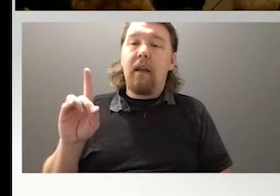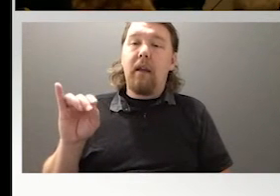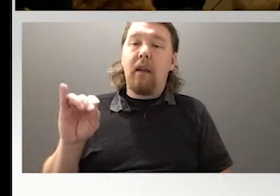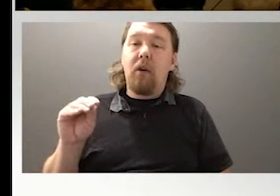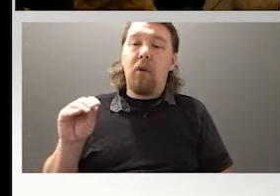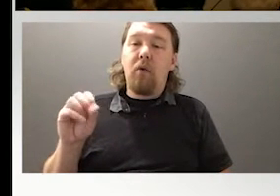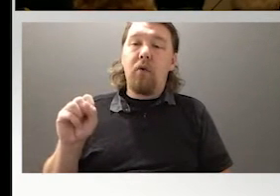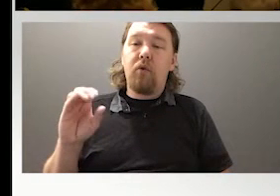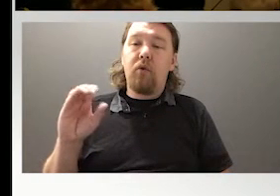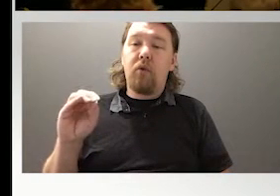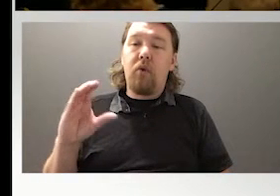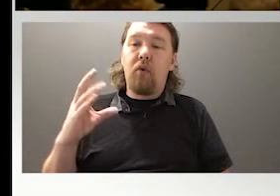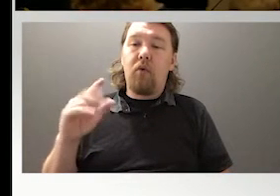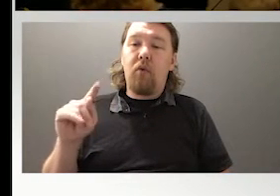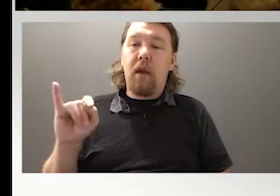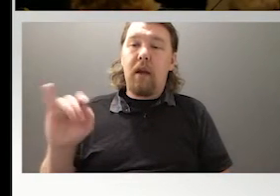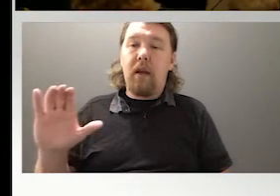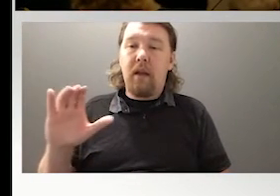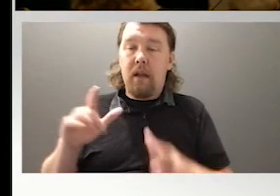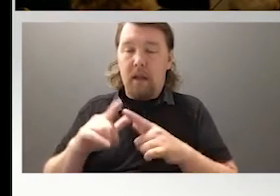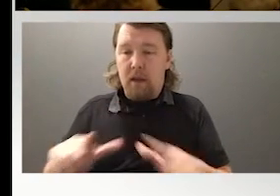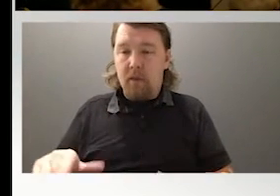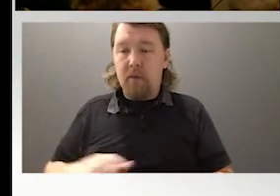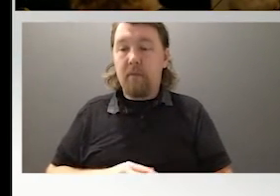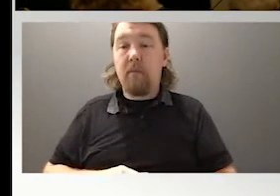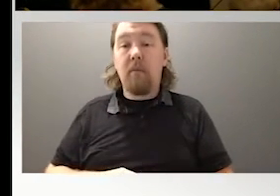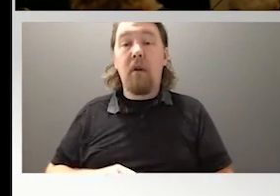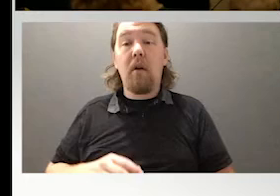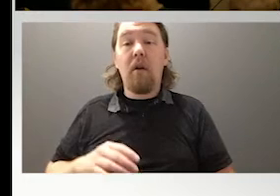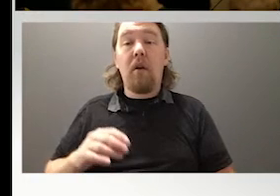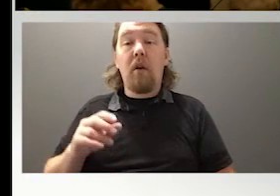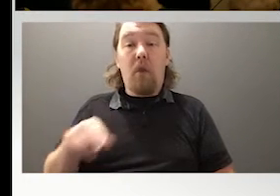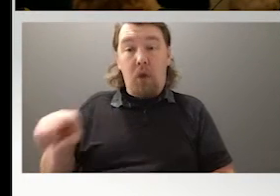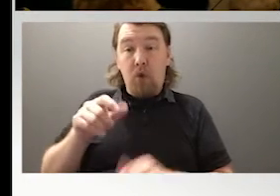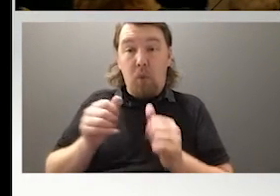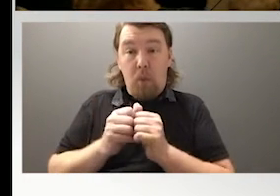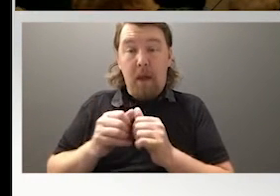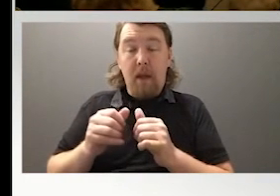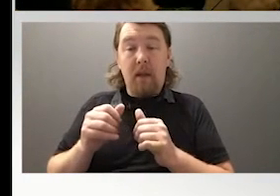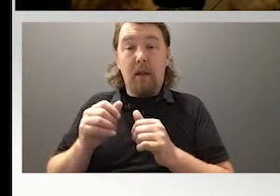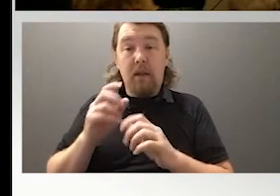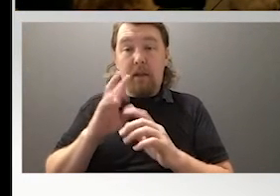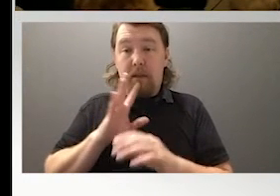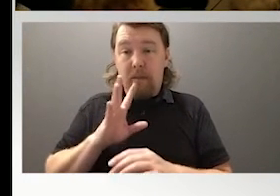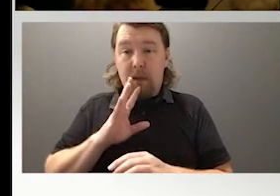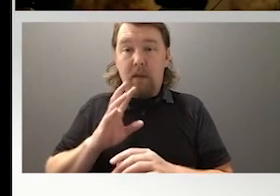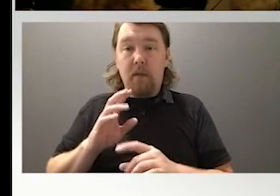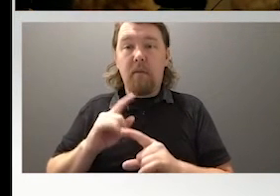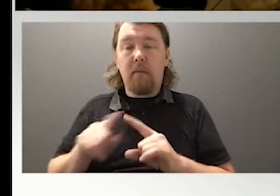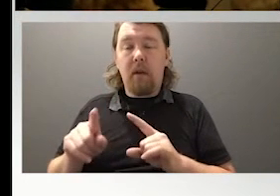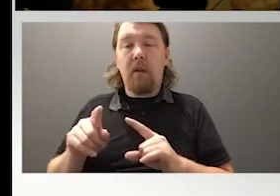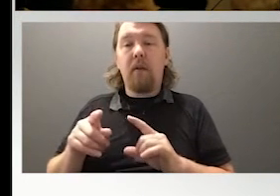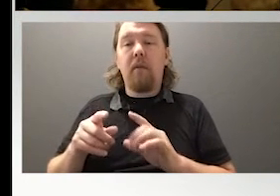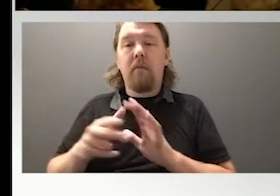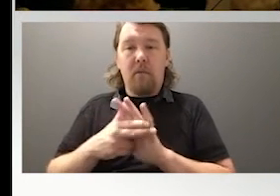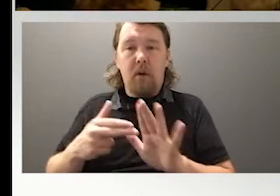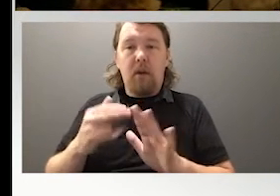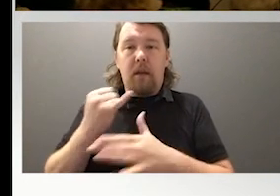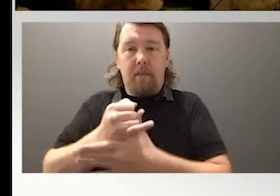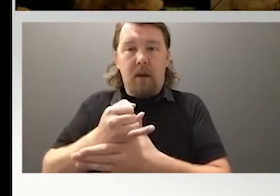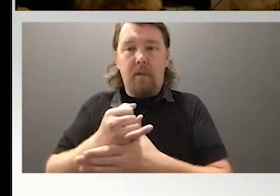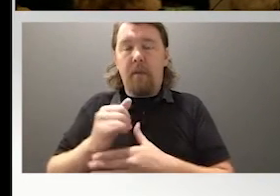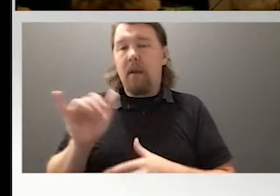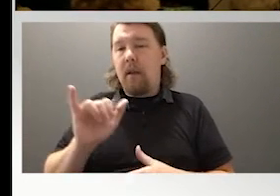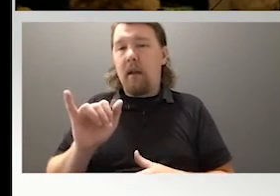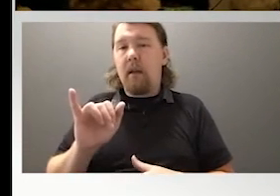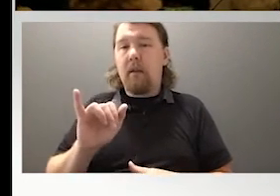For those applicants with speech, marked impairment in the use of multiple nonverbal behaviors, such